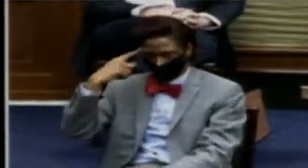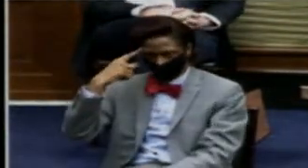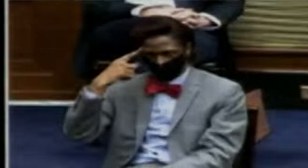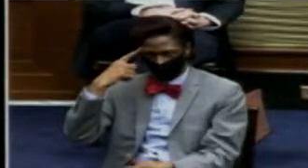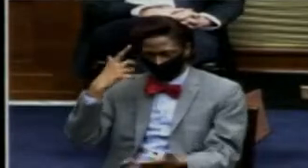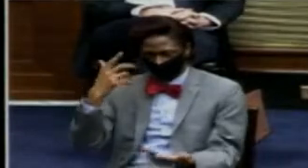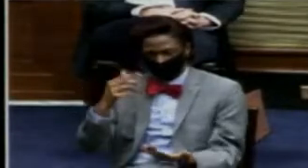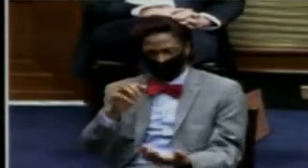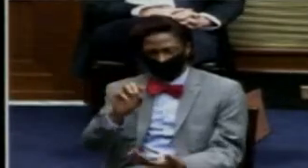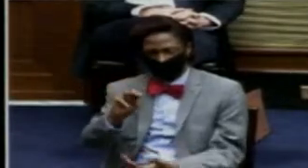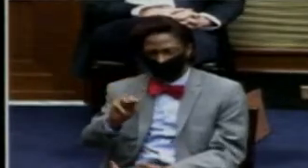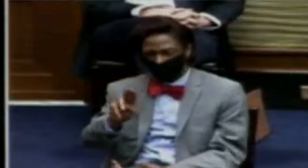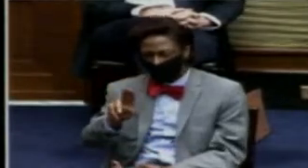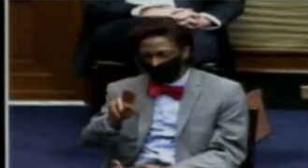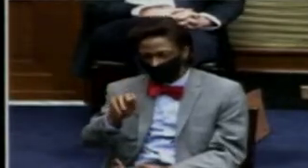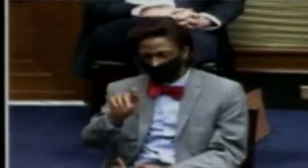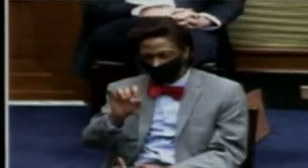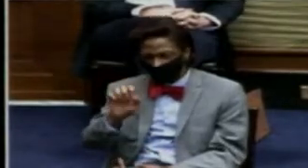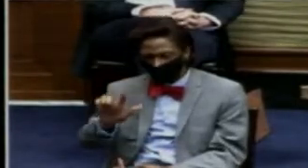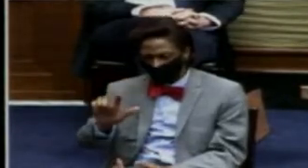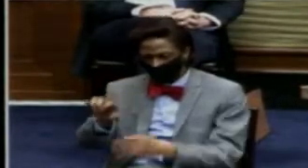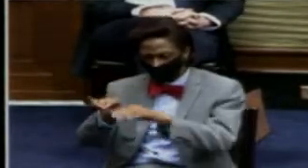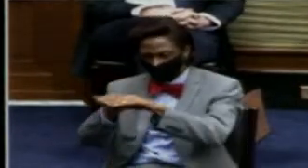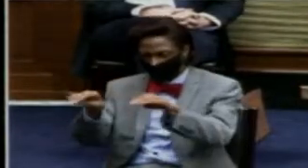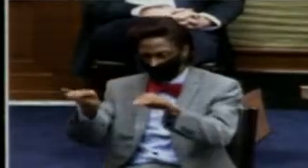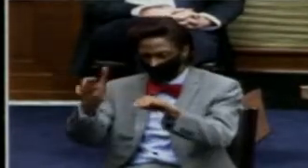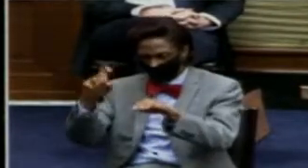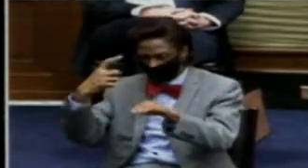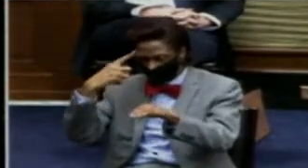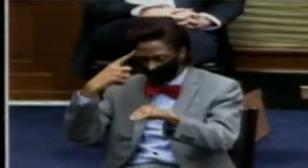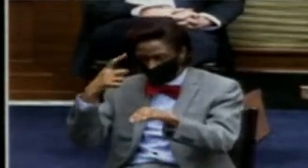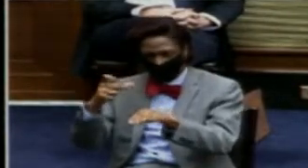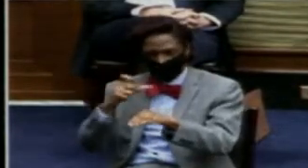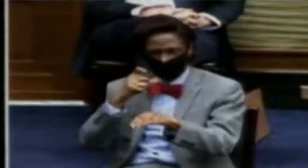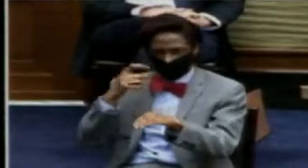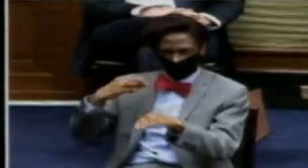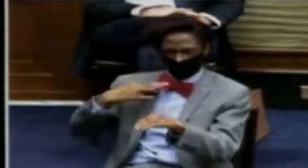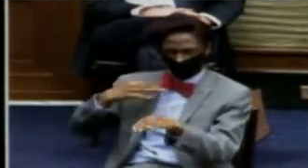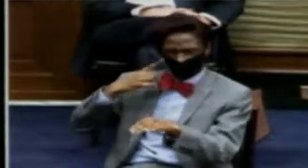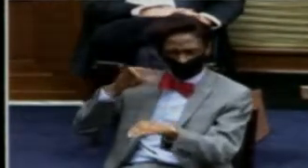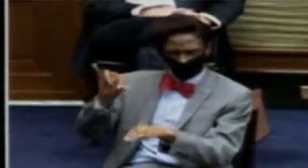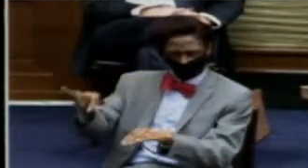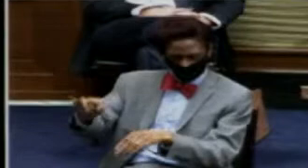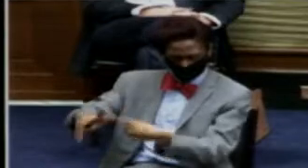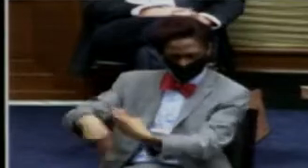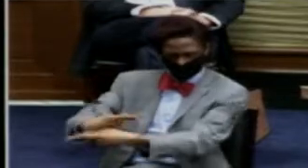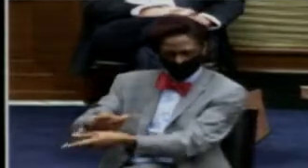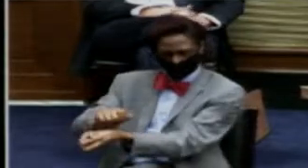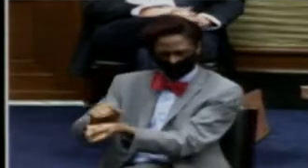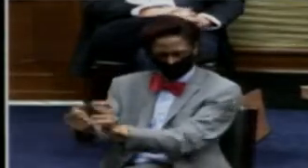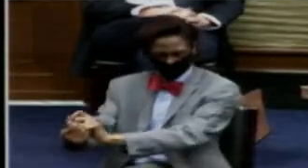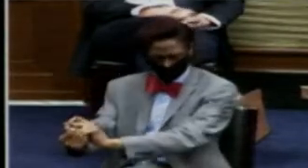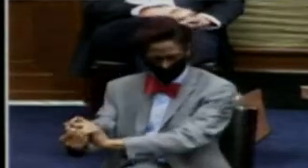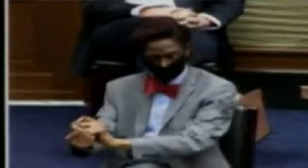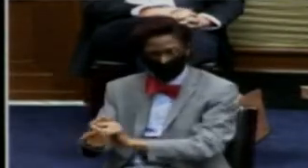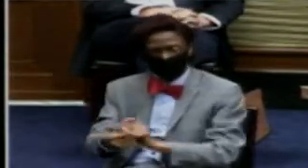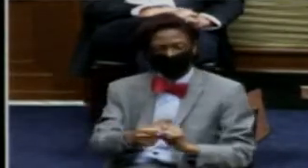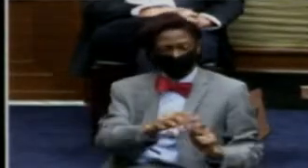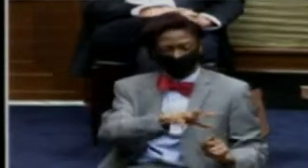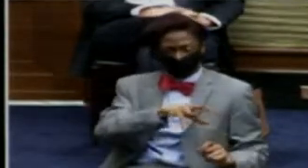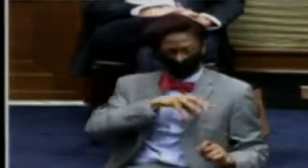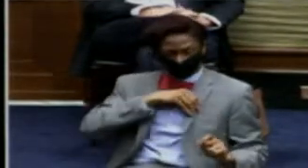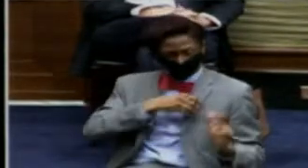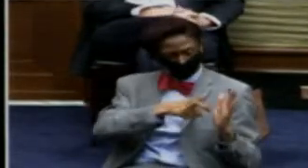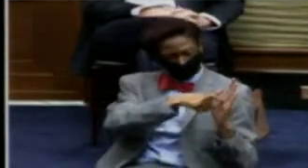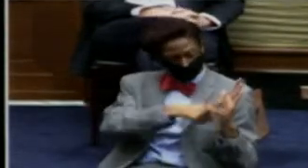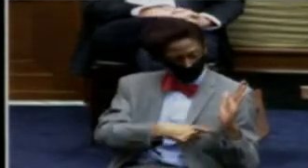level government is not eligible for this kind of change. Does the admissions clause of the Constitution describe